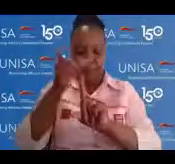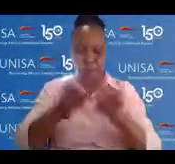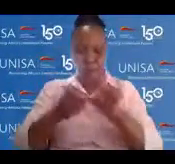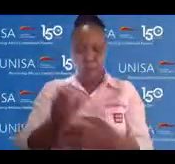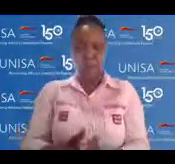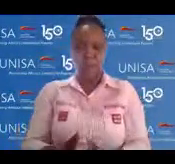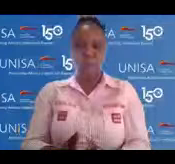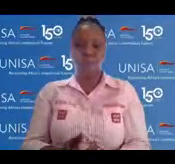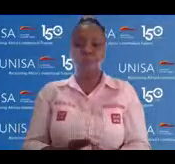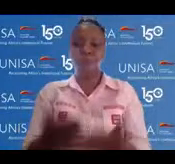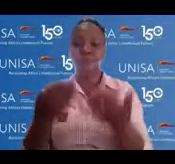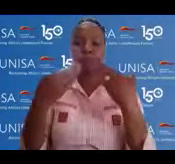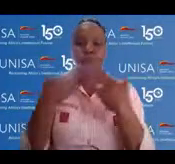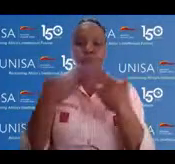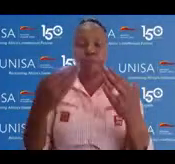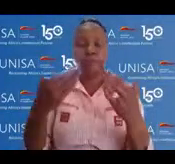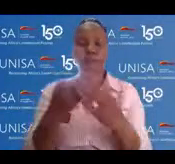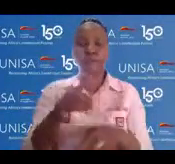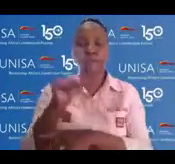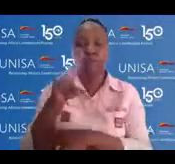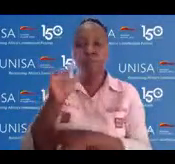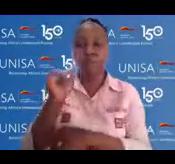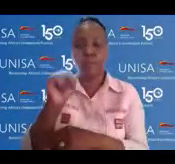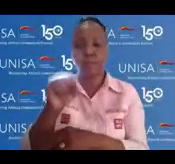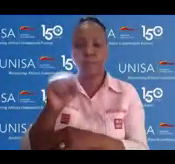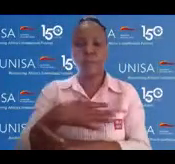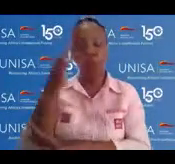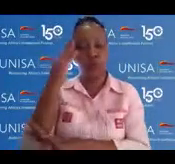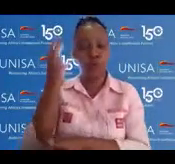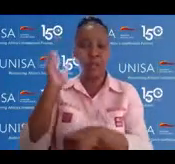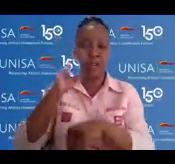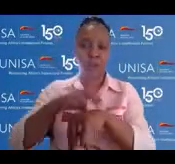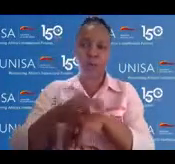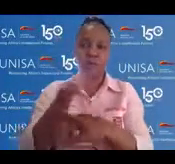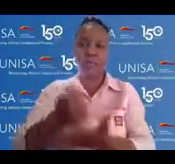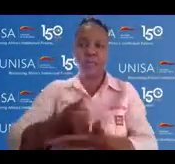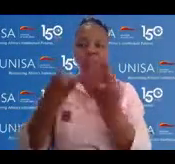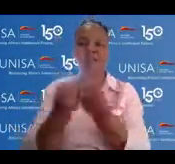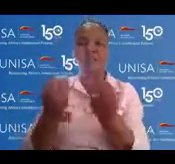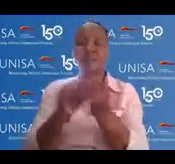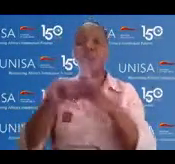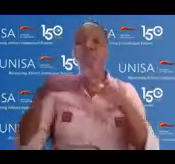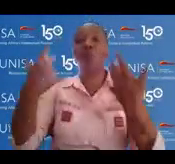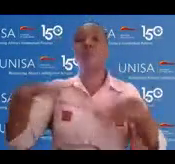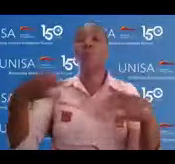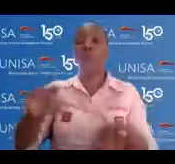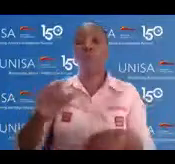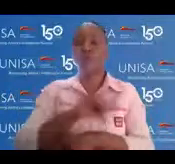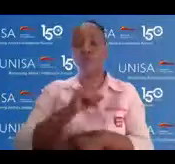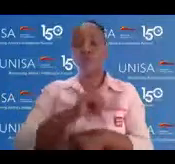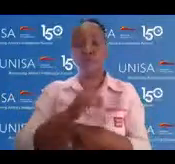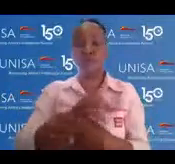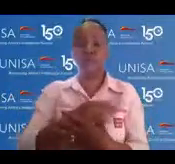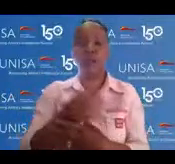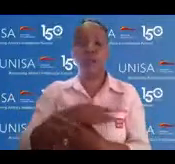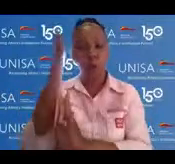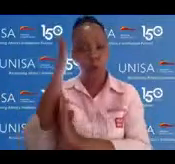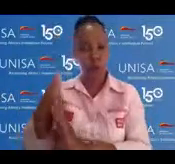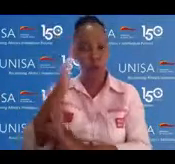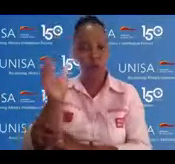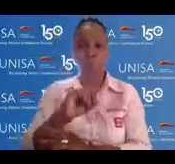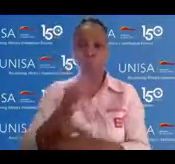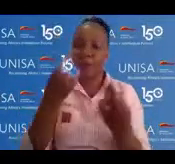Thanks so much, Lucas. So now you know the required devices, and I think that's very important because get to know what resources you